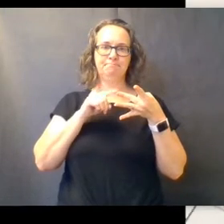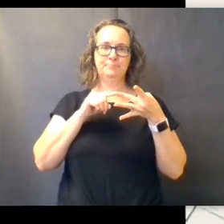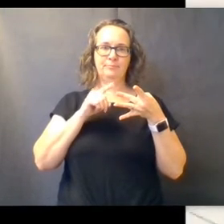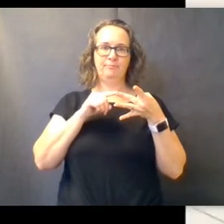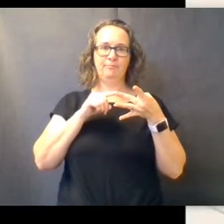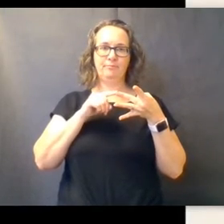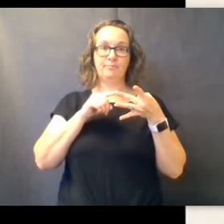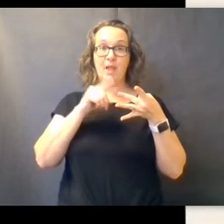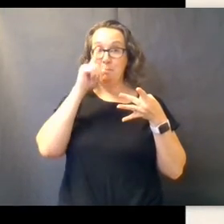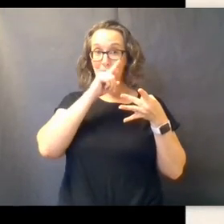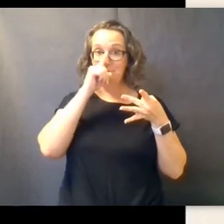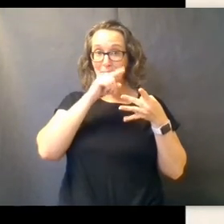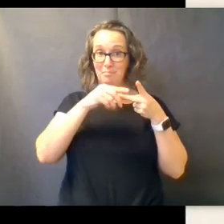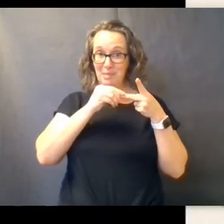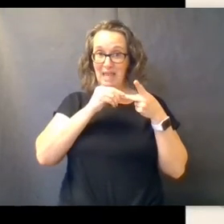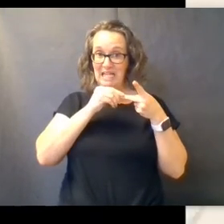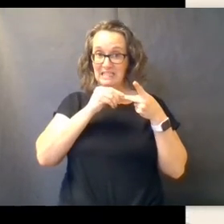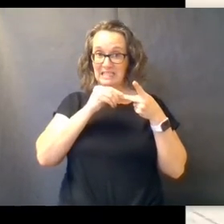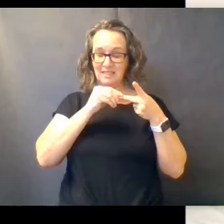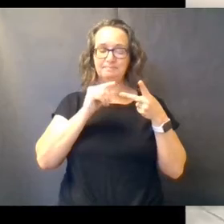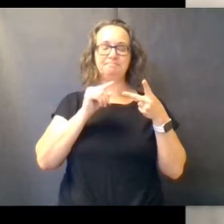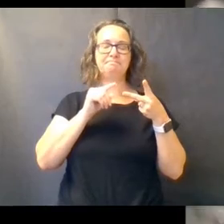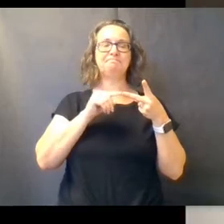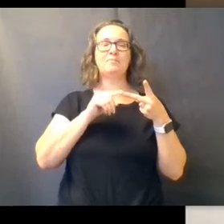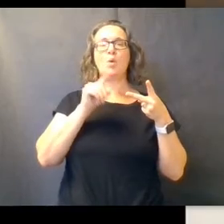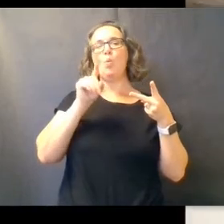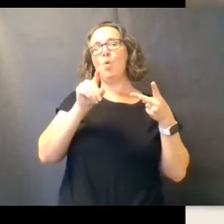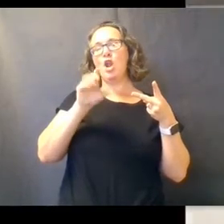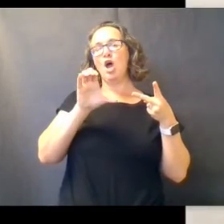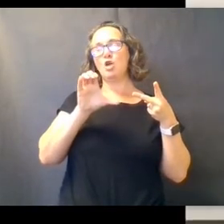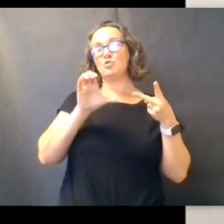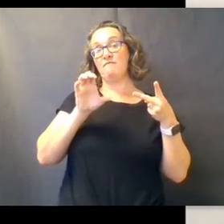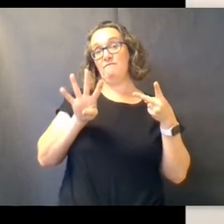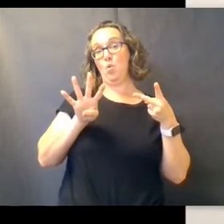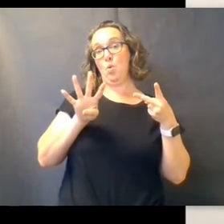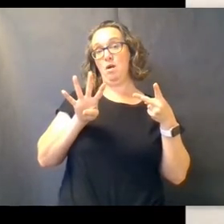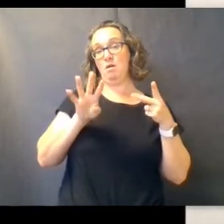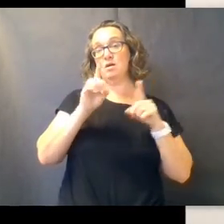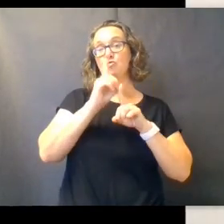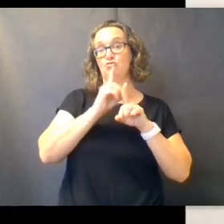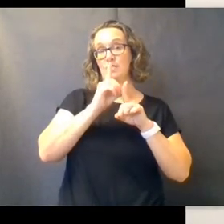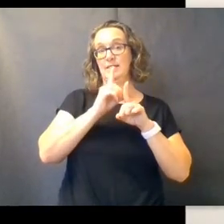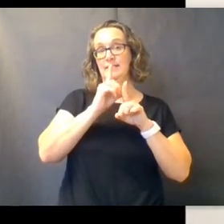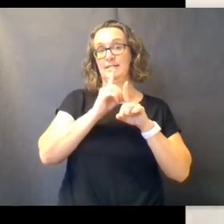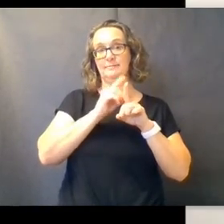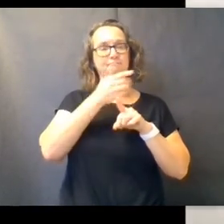The plastic, we are at 104 degrees.